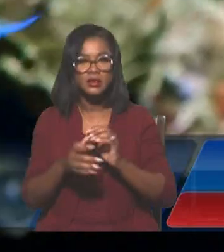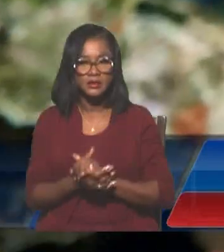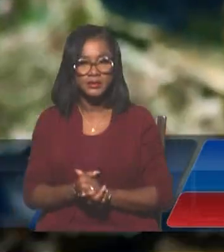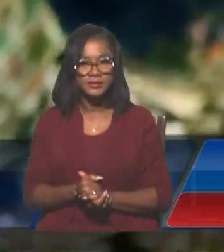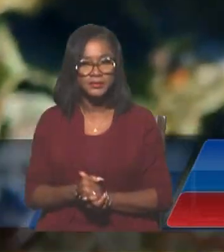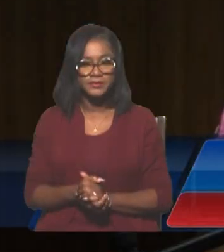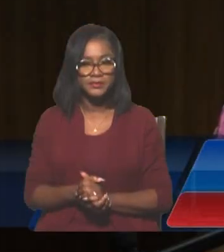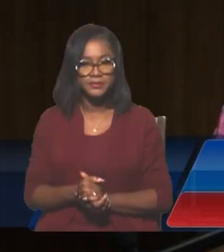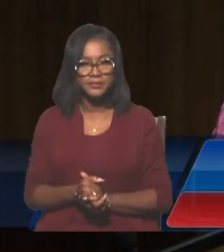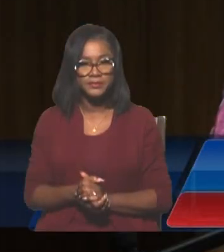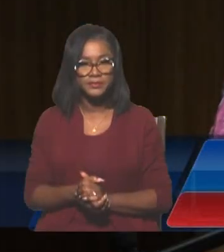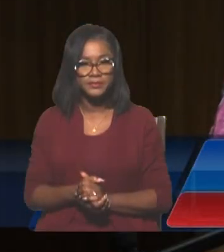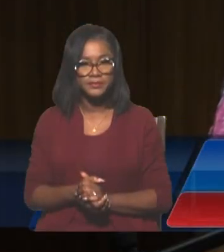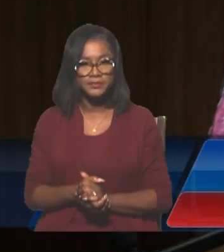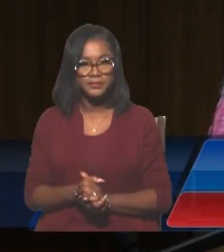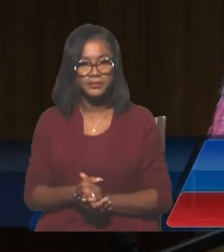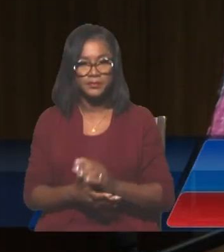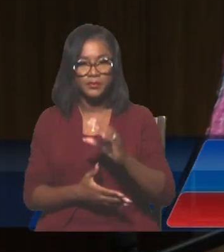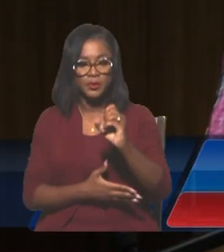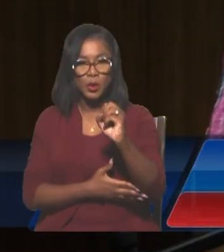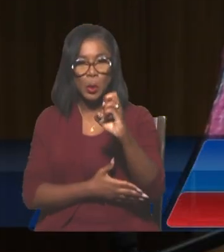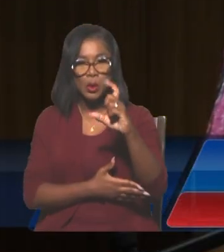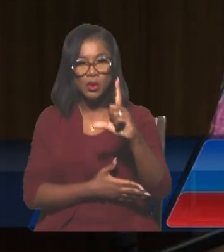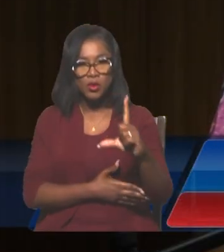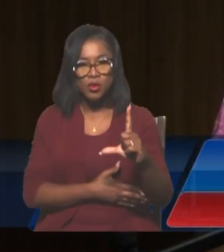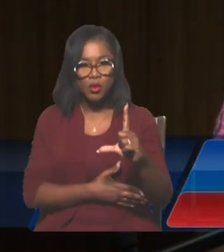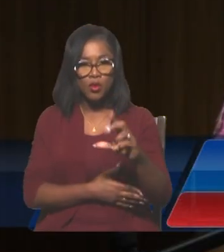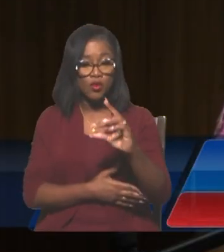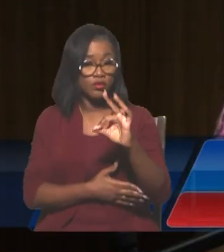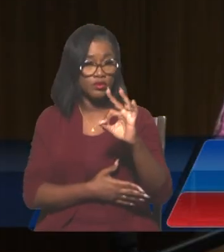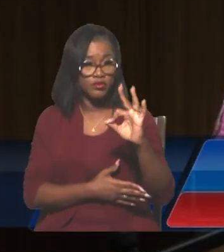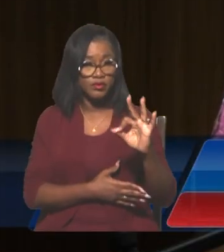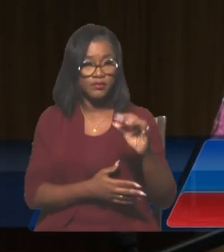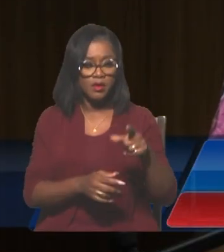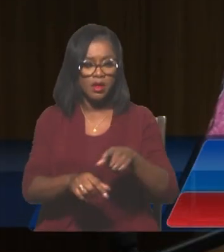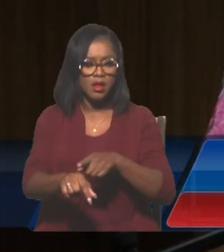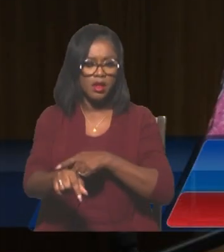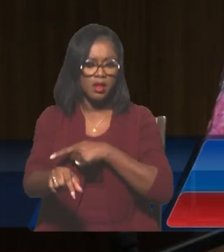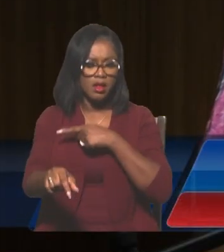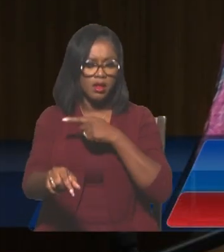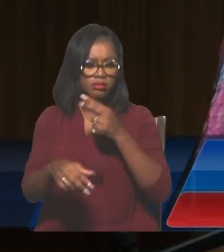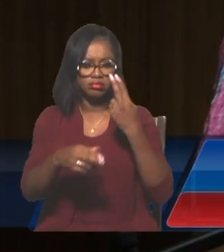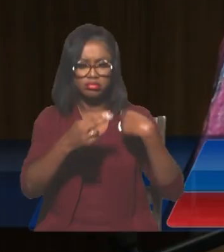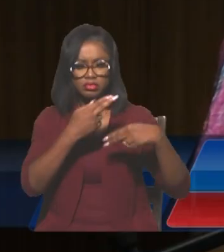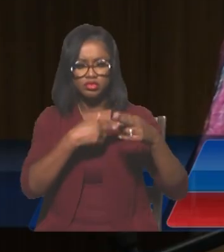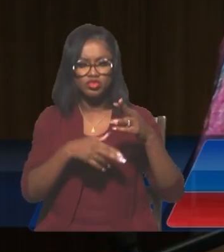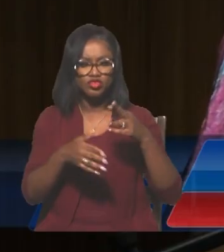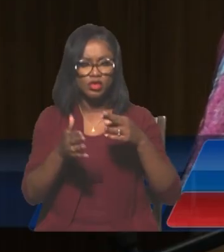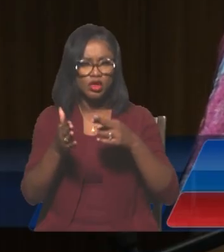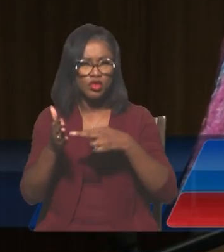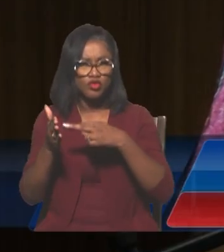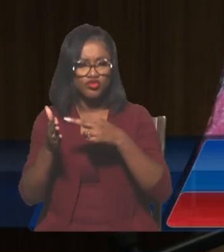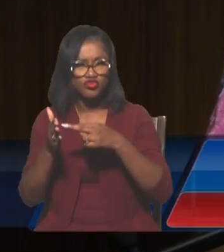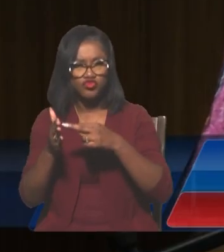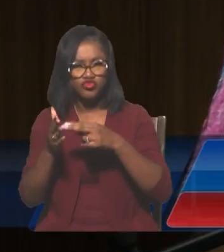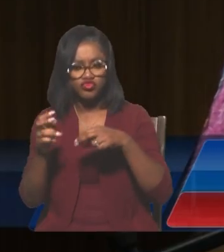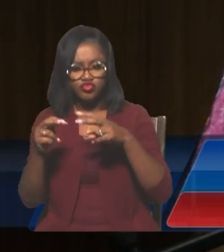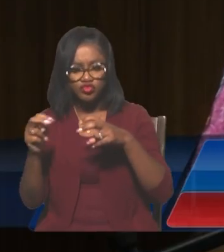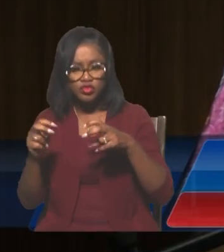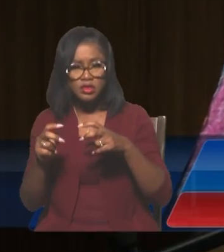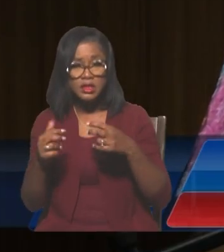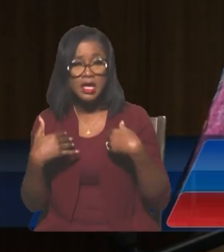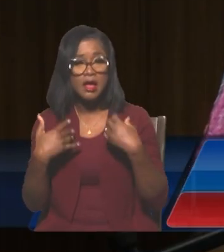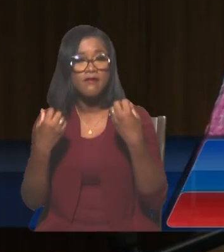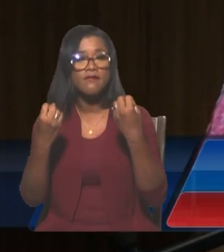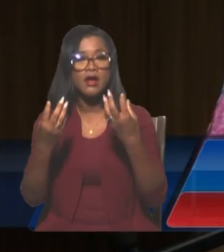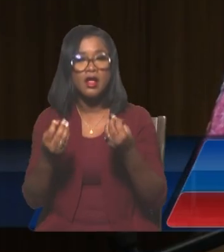efforts. Coral reefs of Trinidad and Tobago have a long history of research and knowledge. While there's much to explore, we have everything we